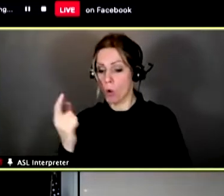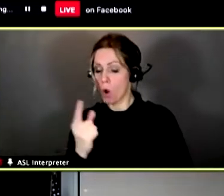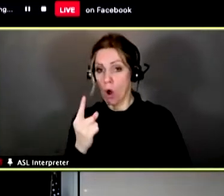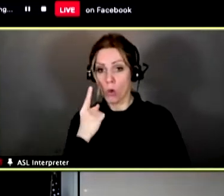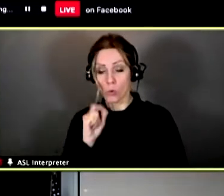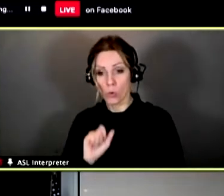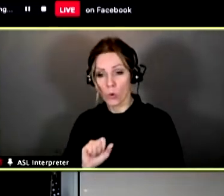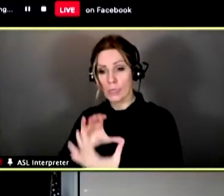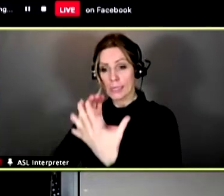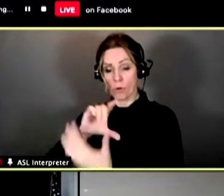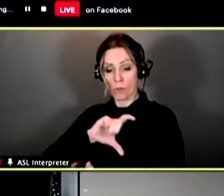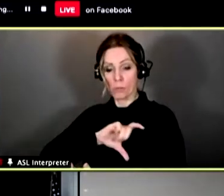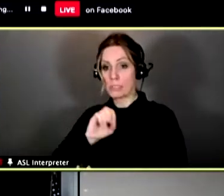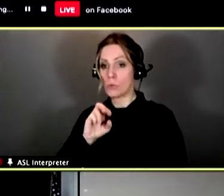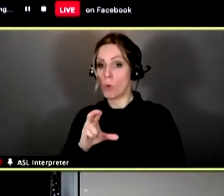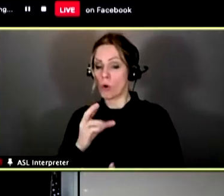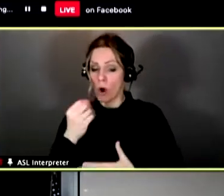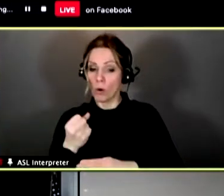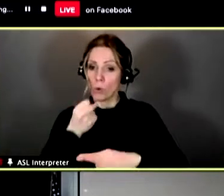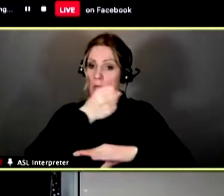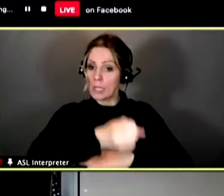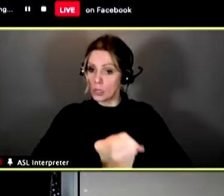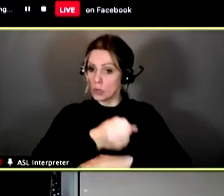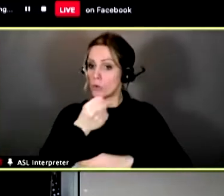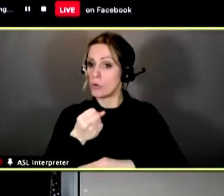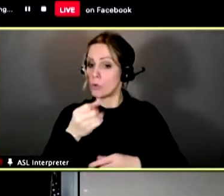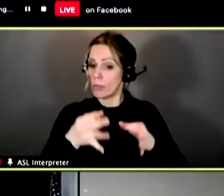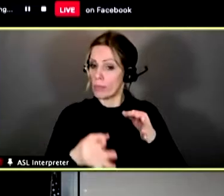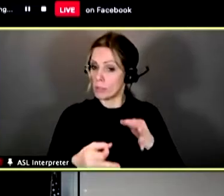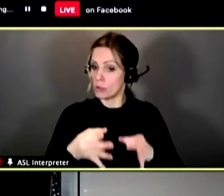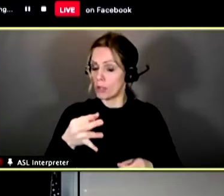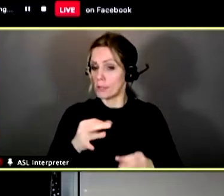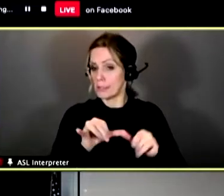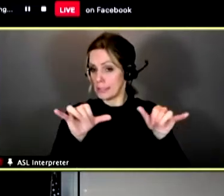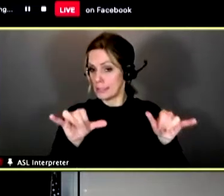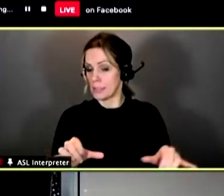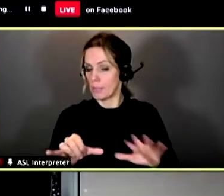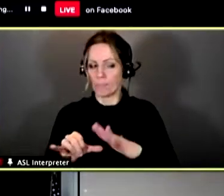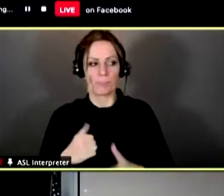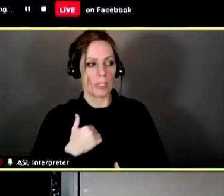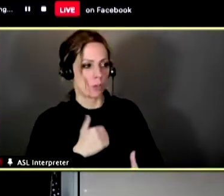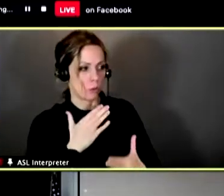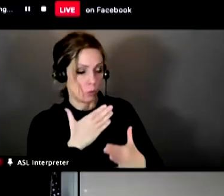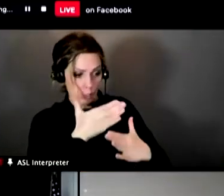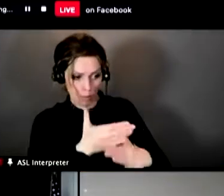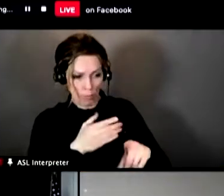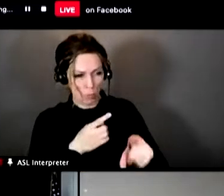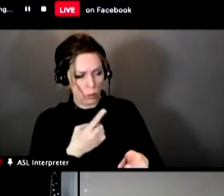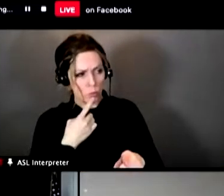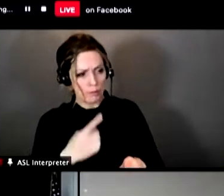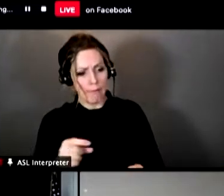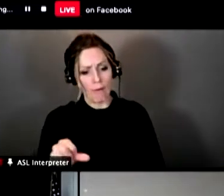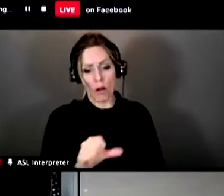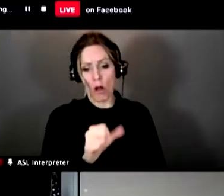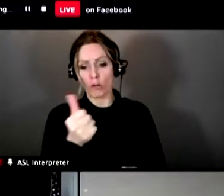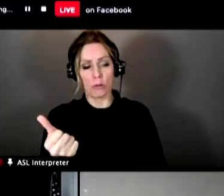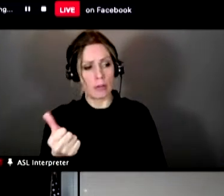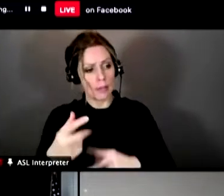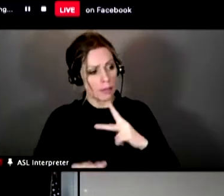or enter the criminal justice system. And additionally, when you say, excuse me for interrupting you, Andrew, when you say alternative means of